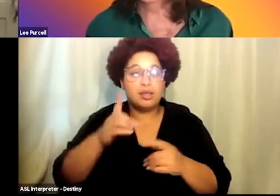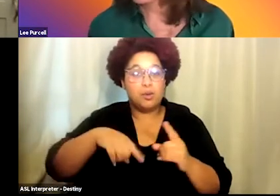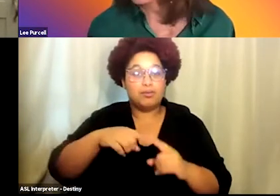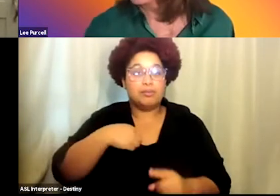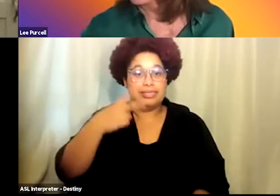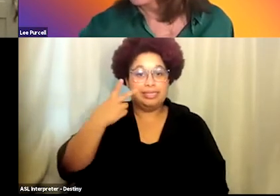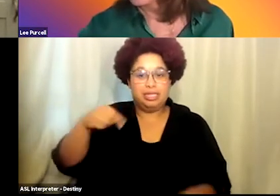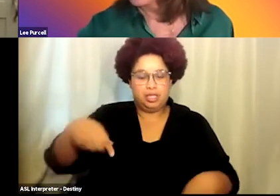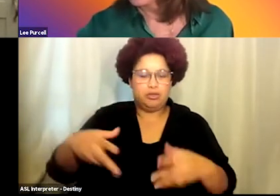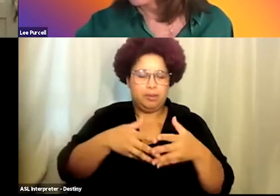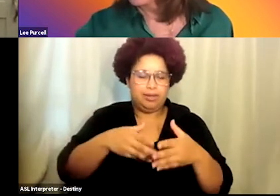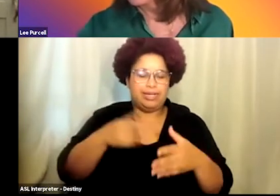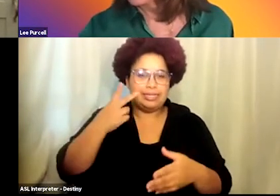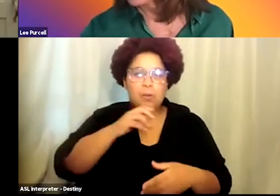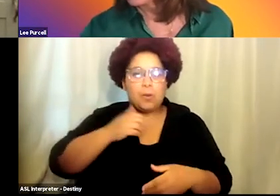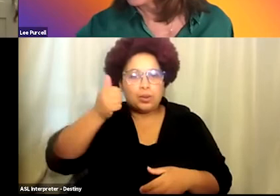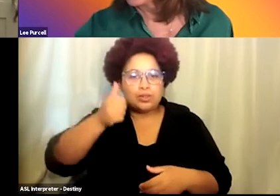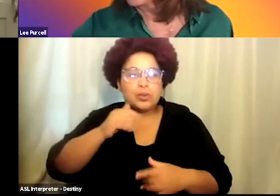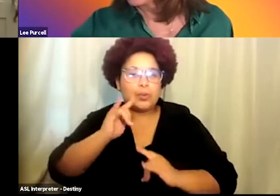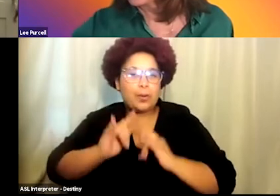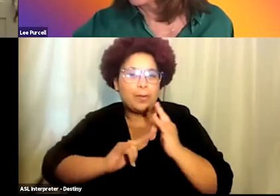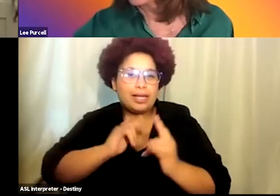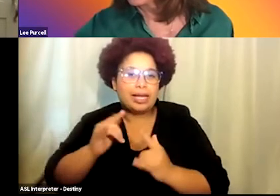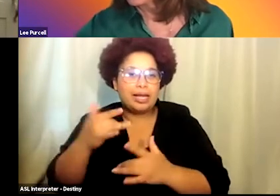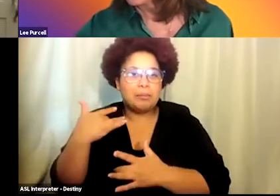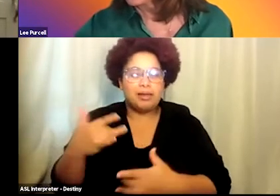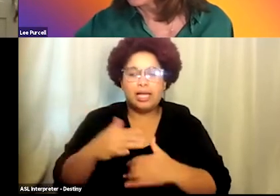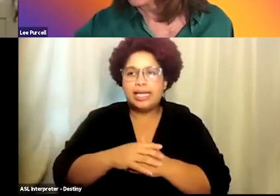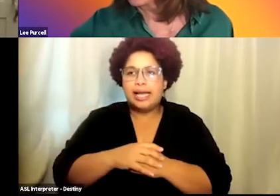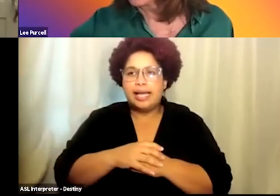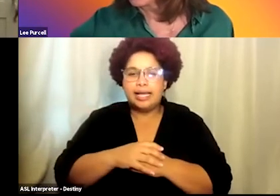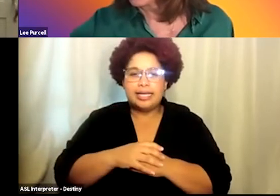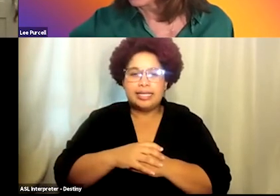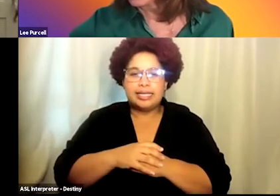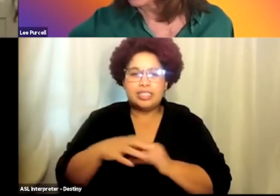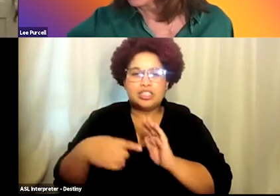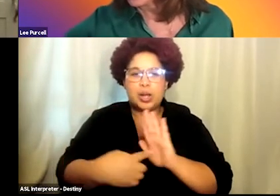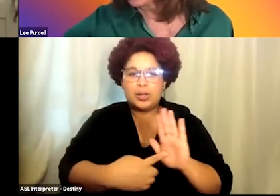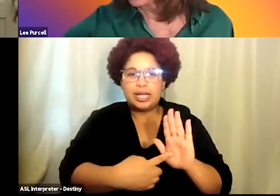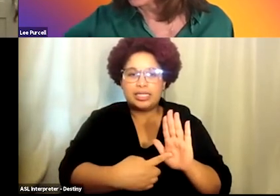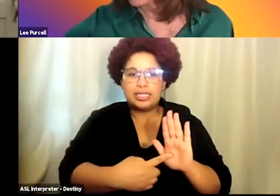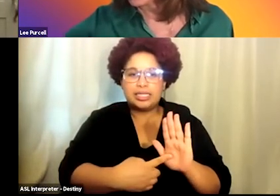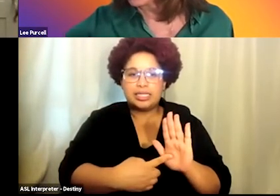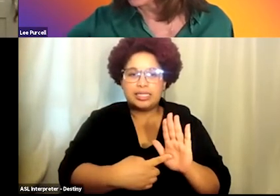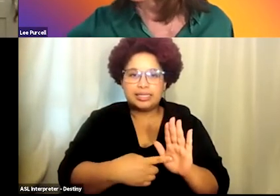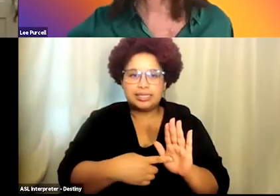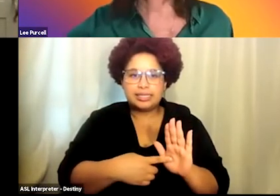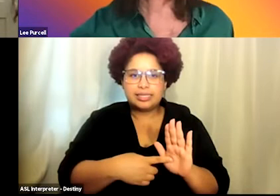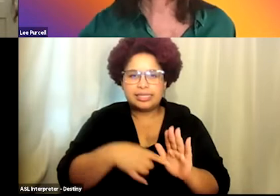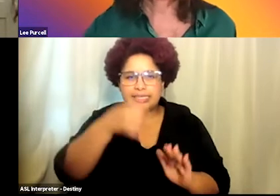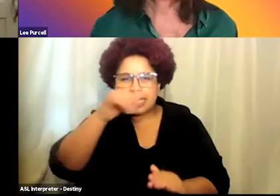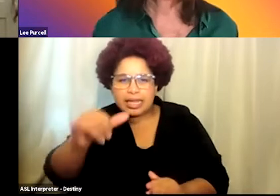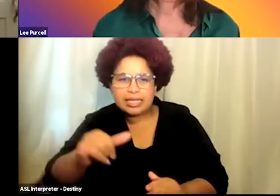see in this country an older romance, it's frequently, you know, we're portrayed as giggly and silly